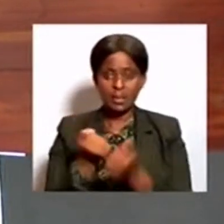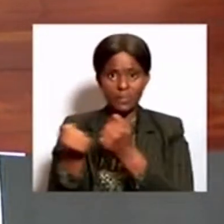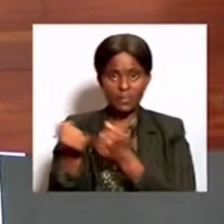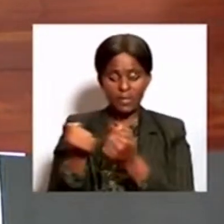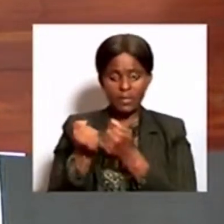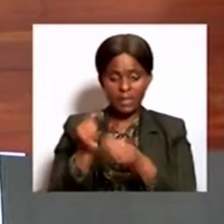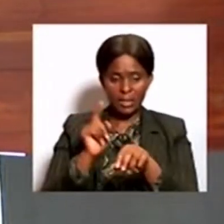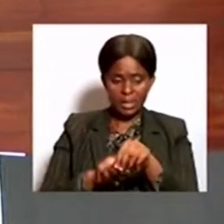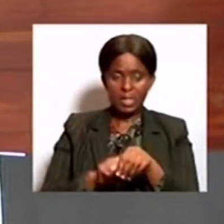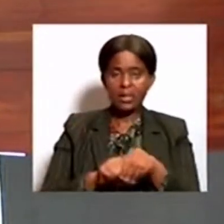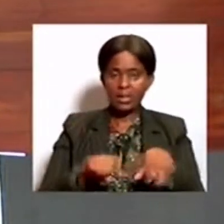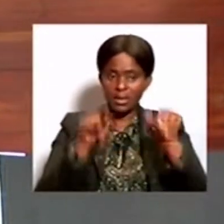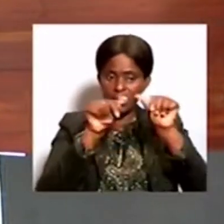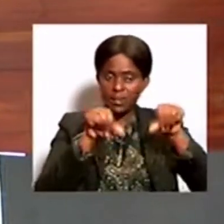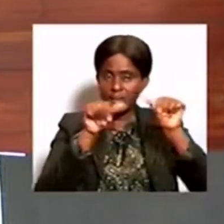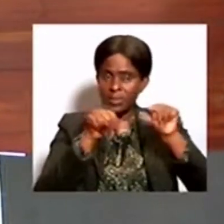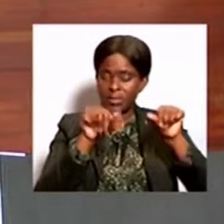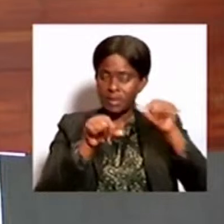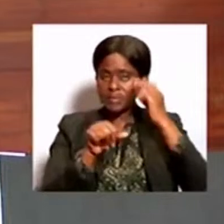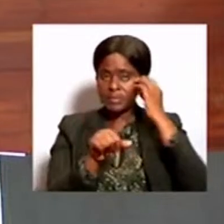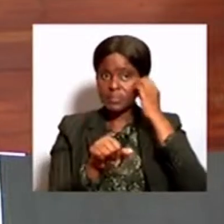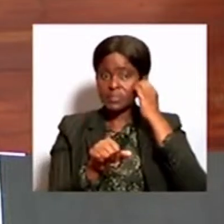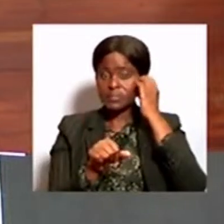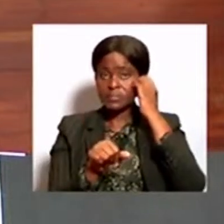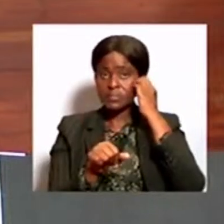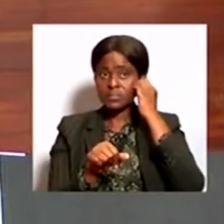the time of audit,